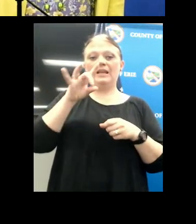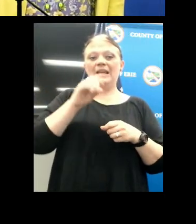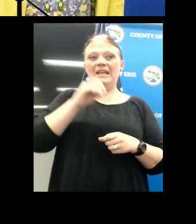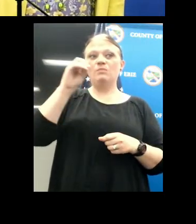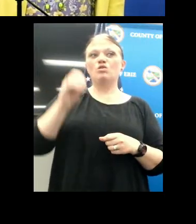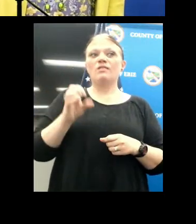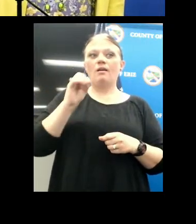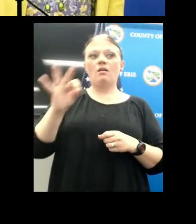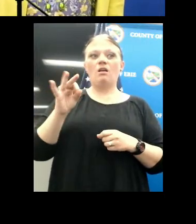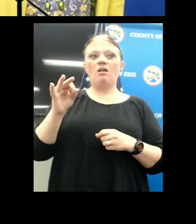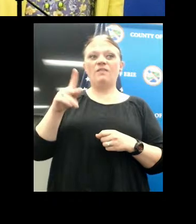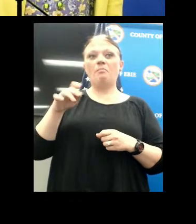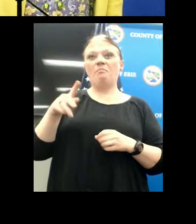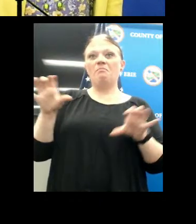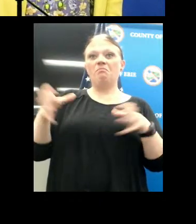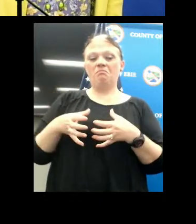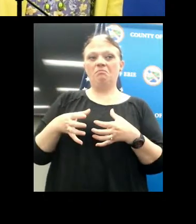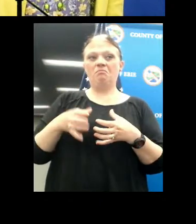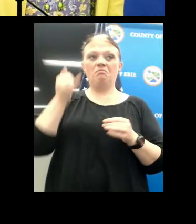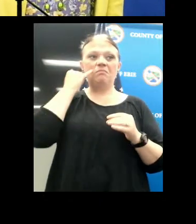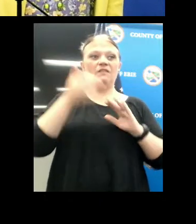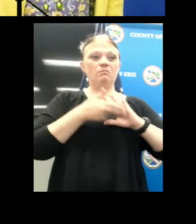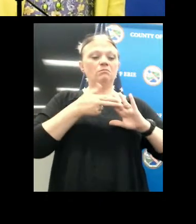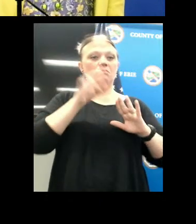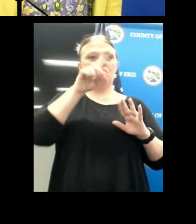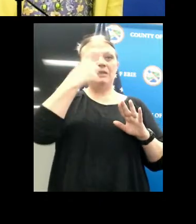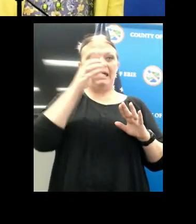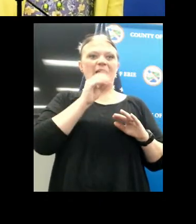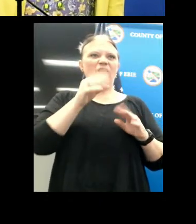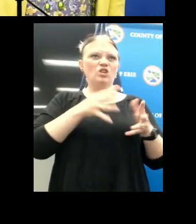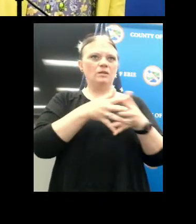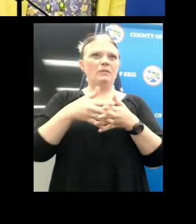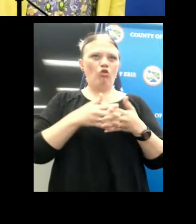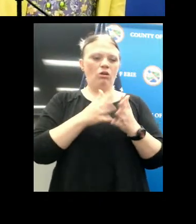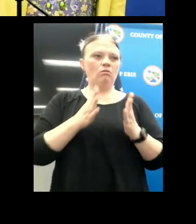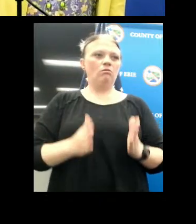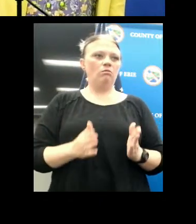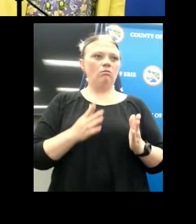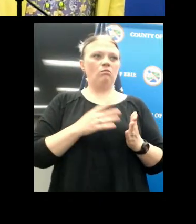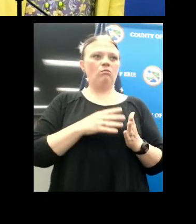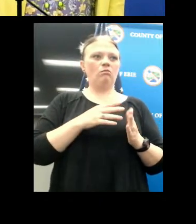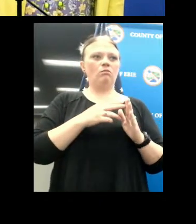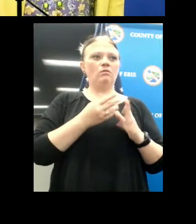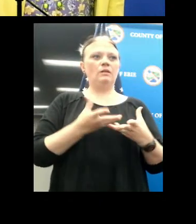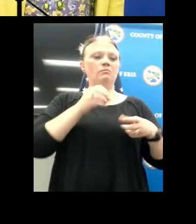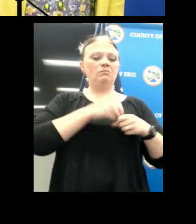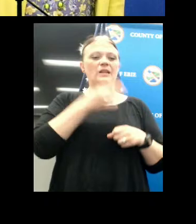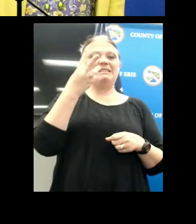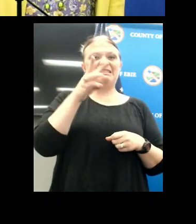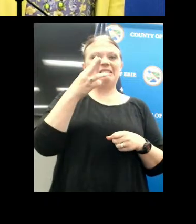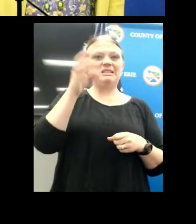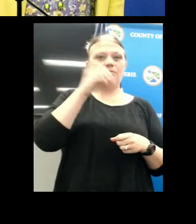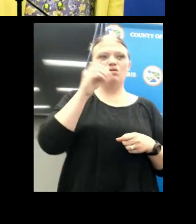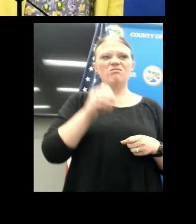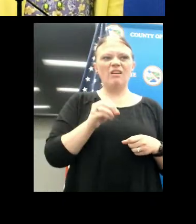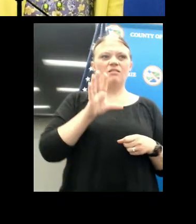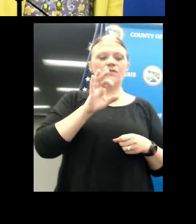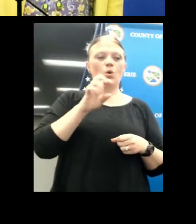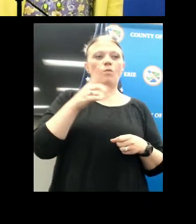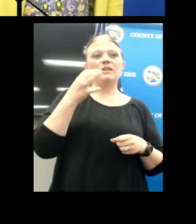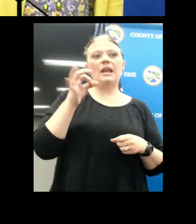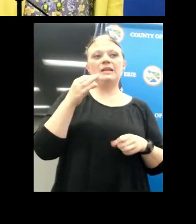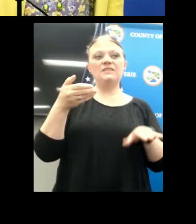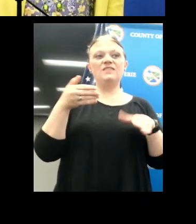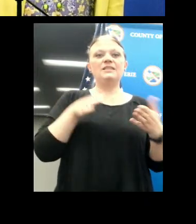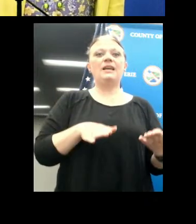Erie County population, where those who are classified as Black or African American account for about 16% of our